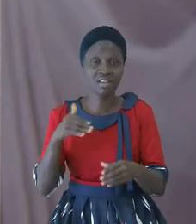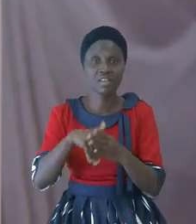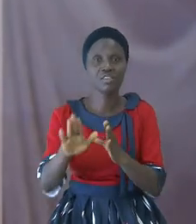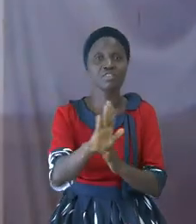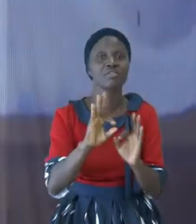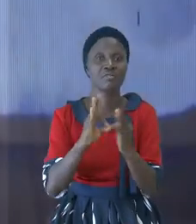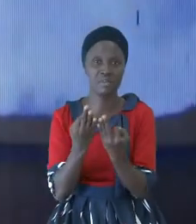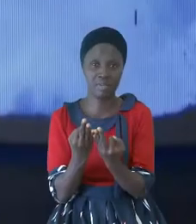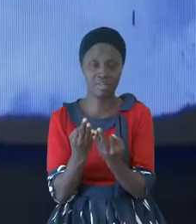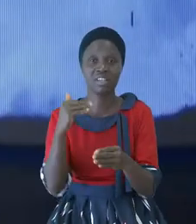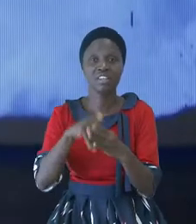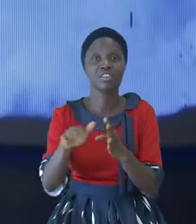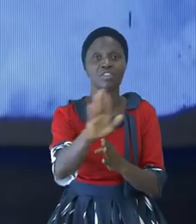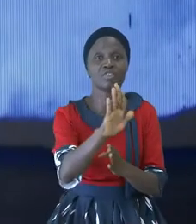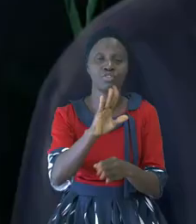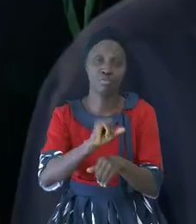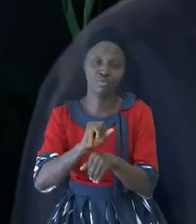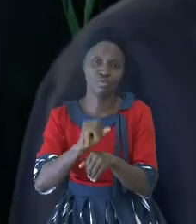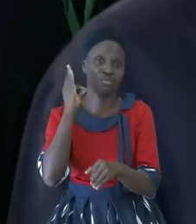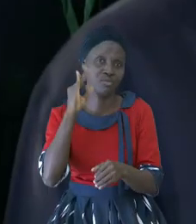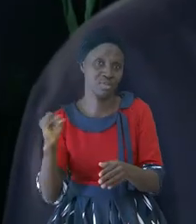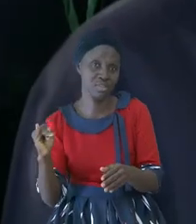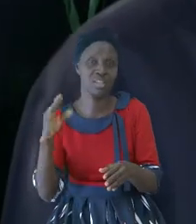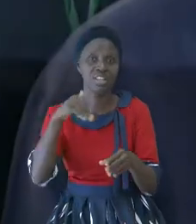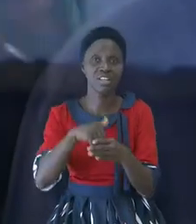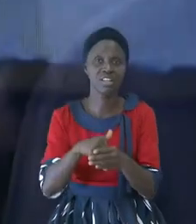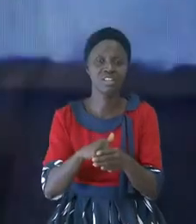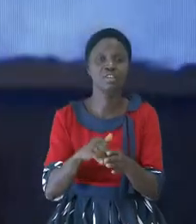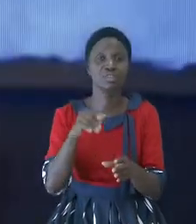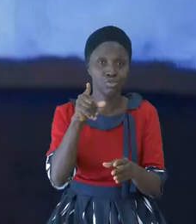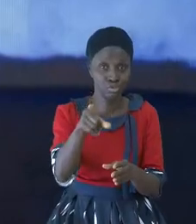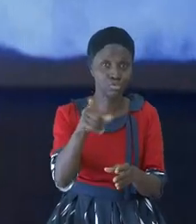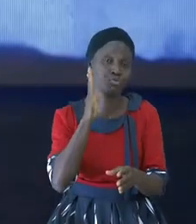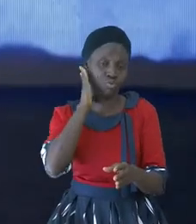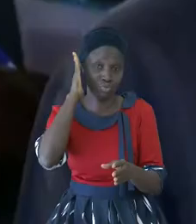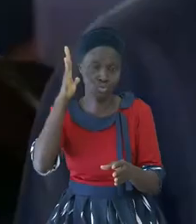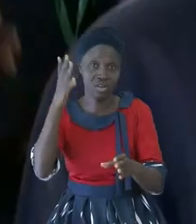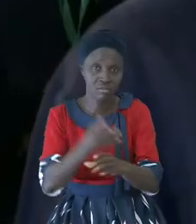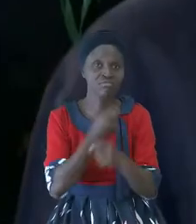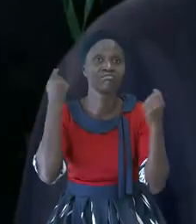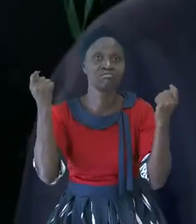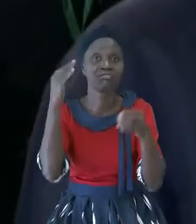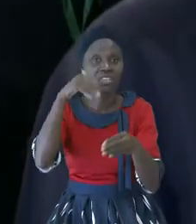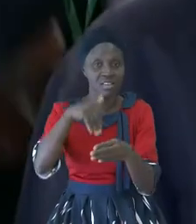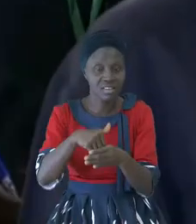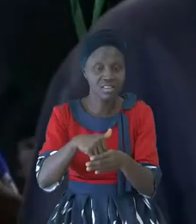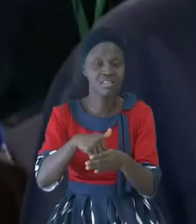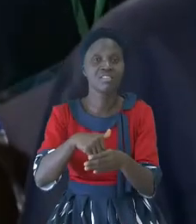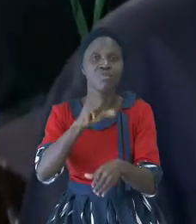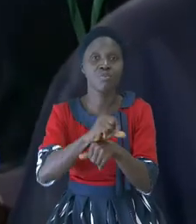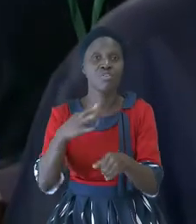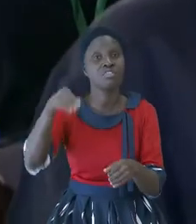family, in your ministry. You will triumph in ministry, in